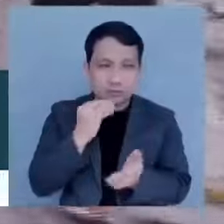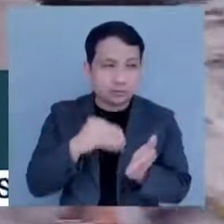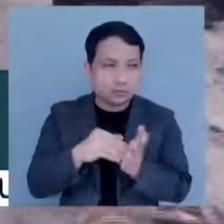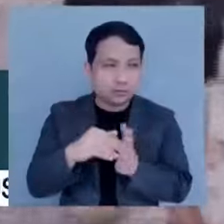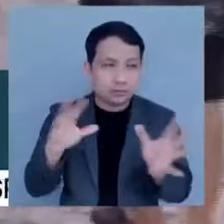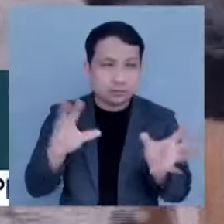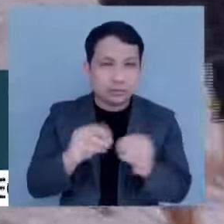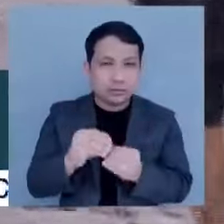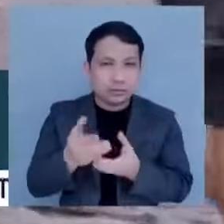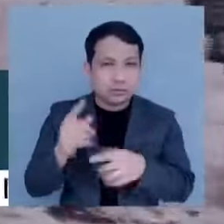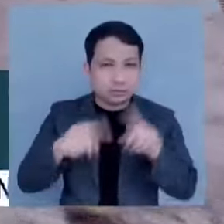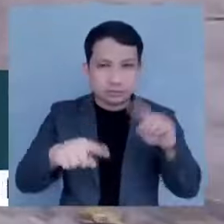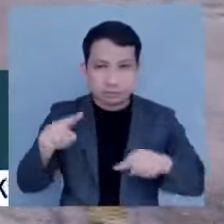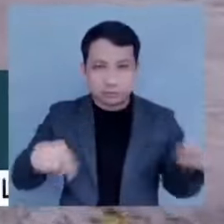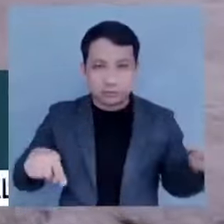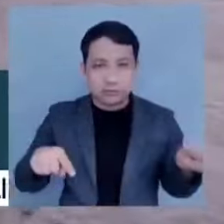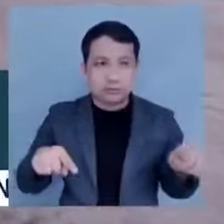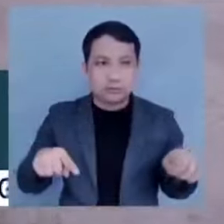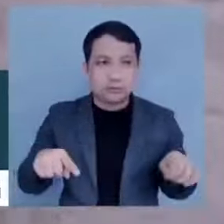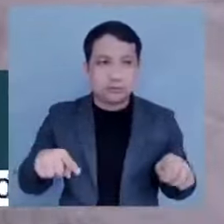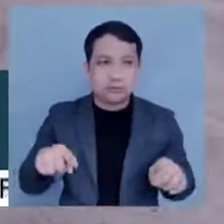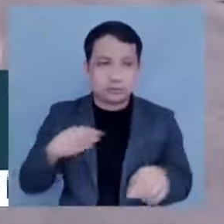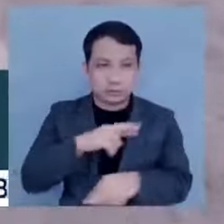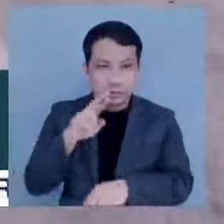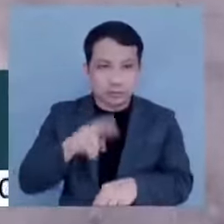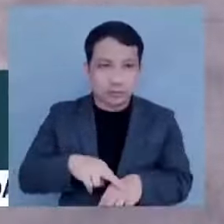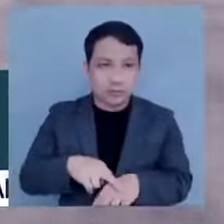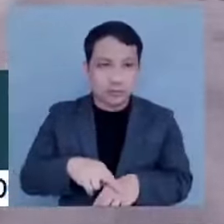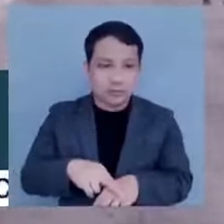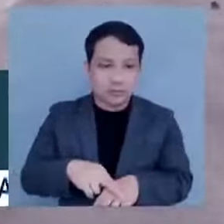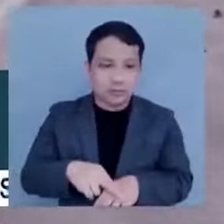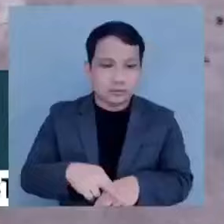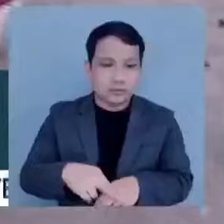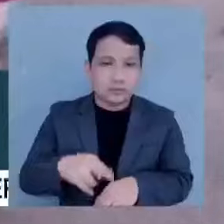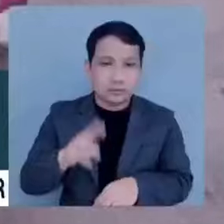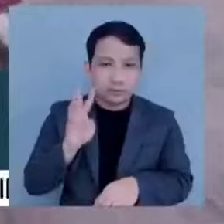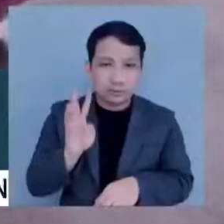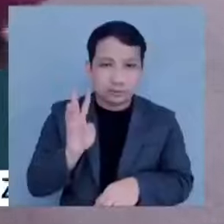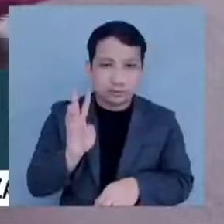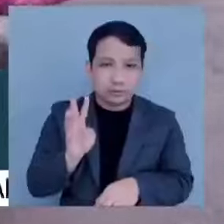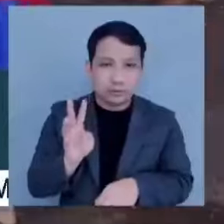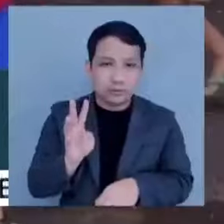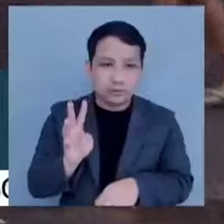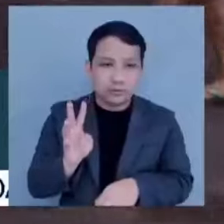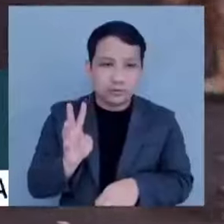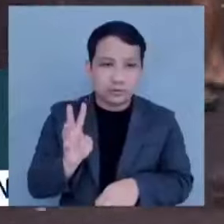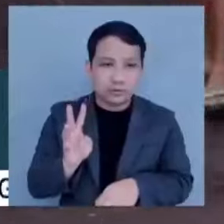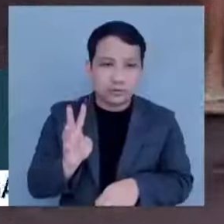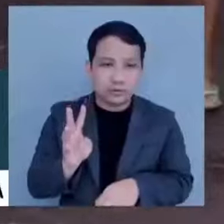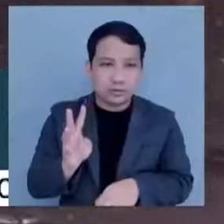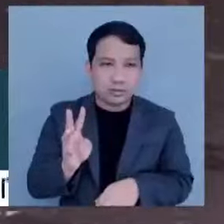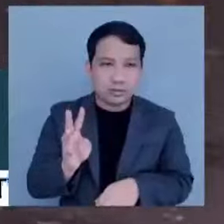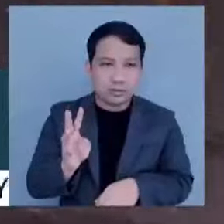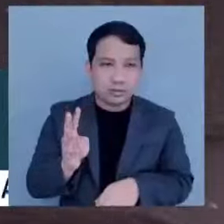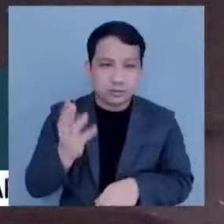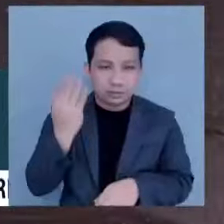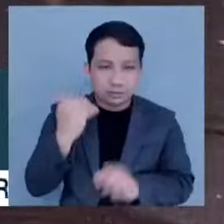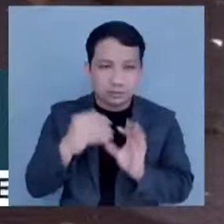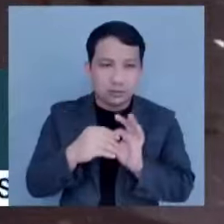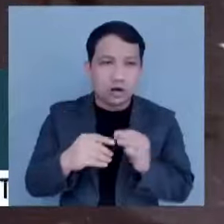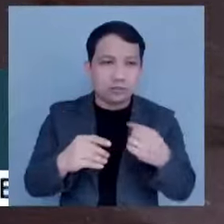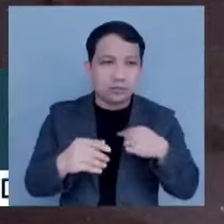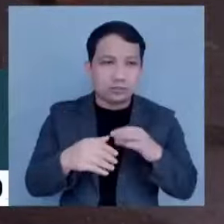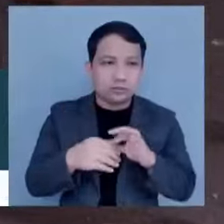our various warehouses in the region, and another 40,000 is en route as we speak. So we'll keep on augmenting our